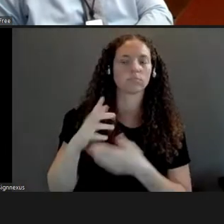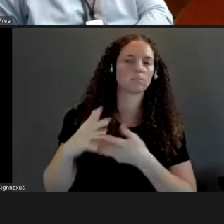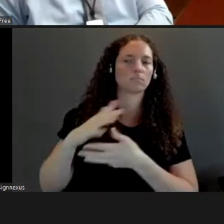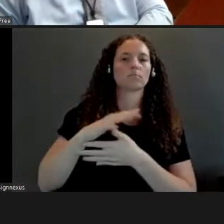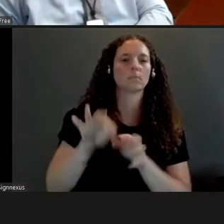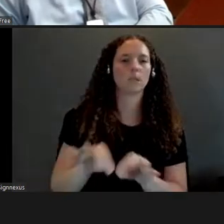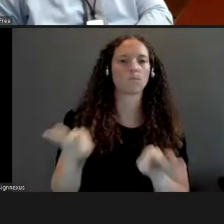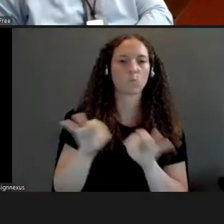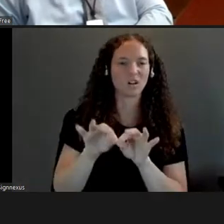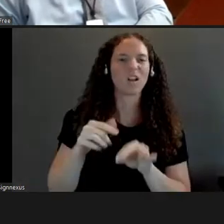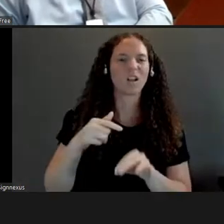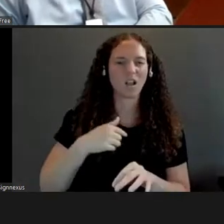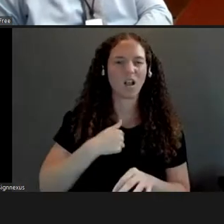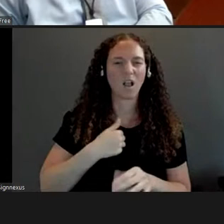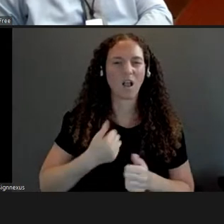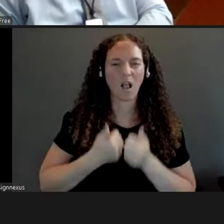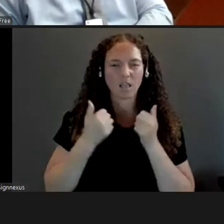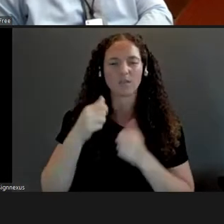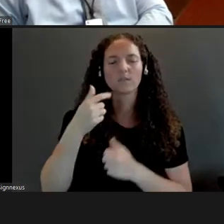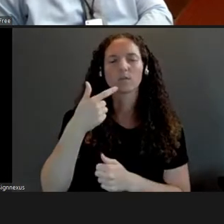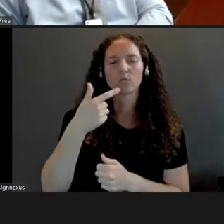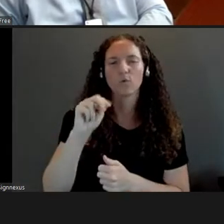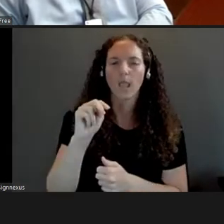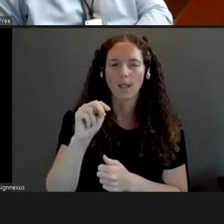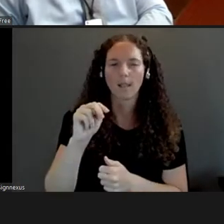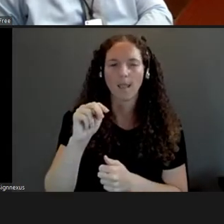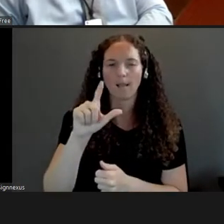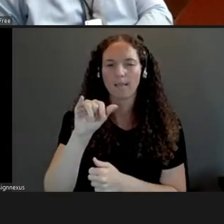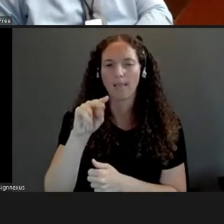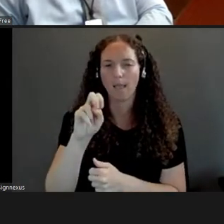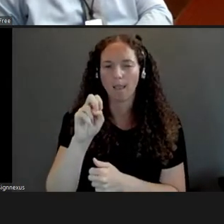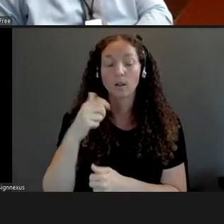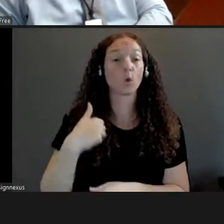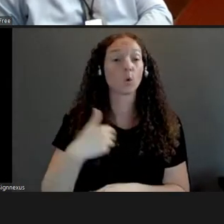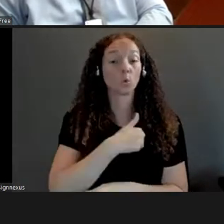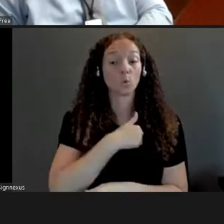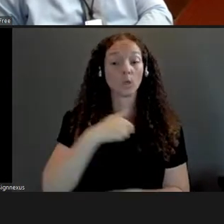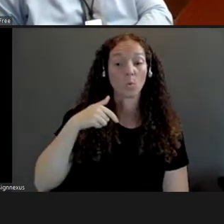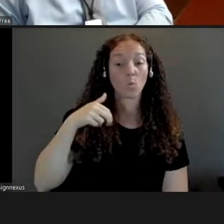Line. We also clocked our walk to the station like one of the other